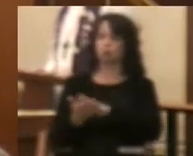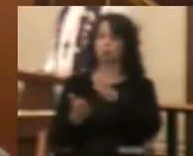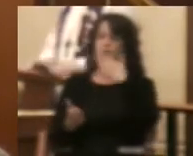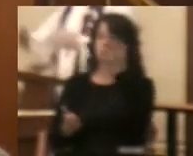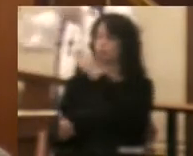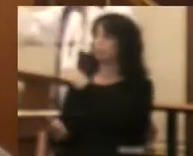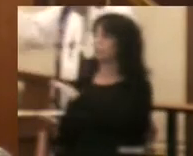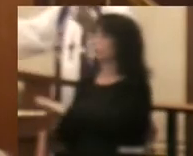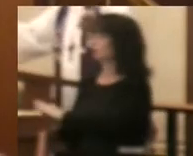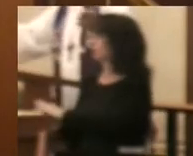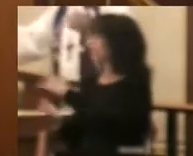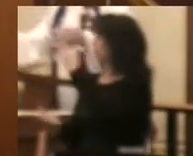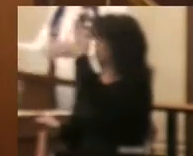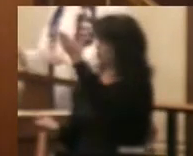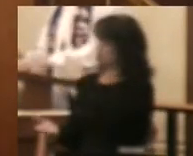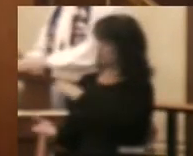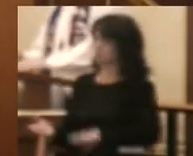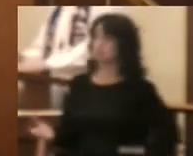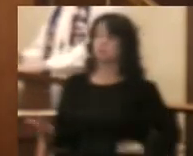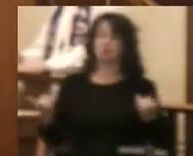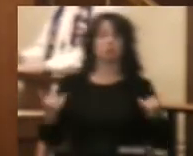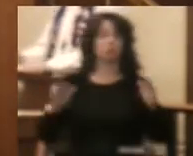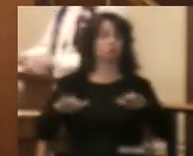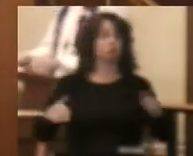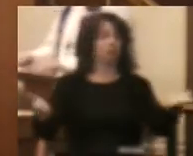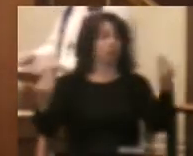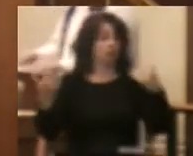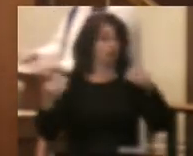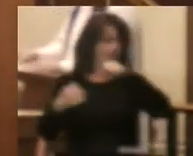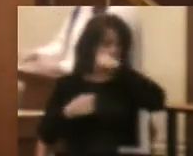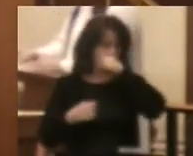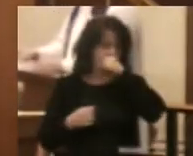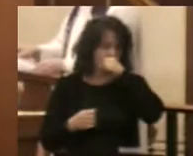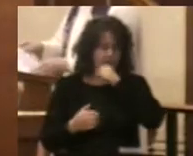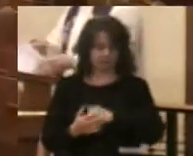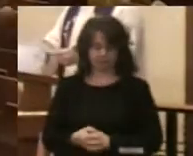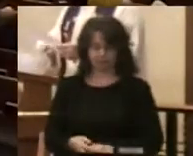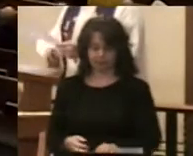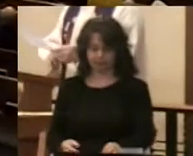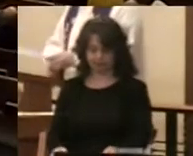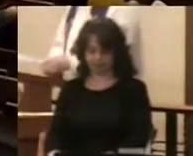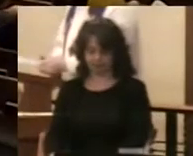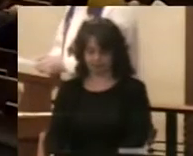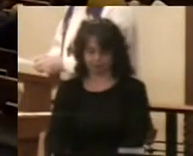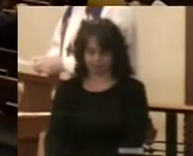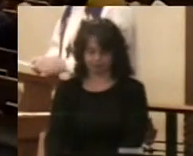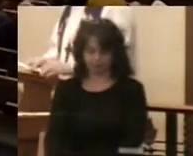Christ. You may be seated. I invite children to come forward for the children's word.